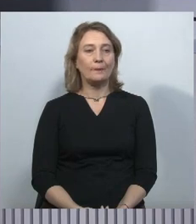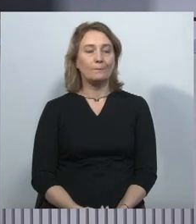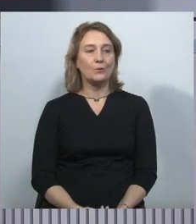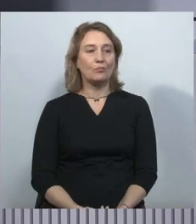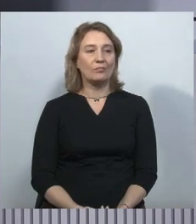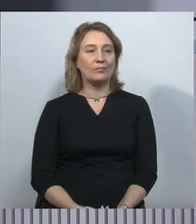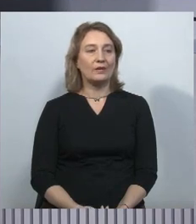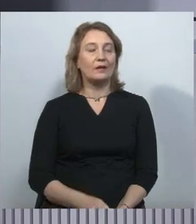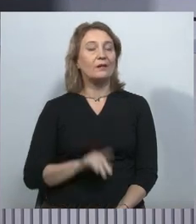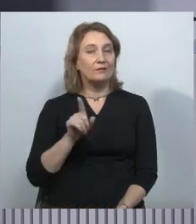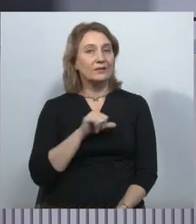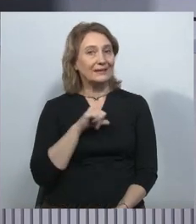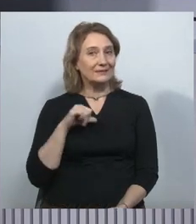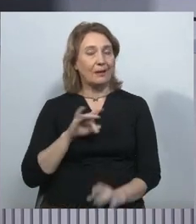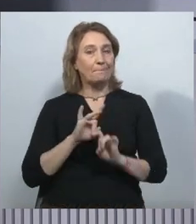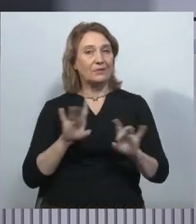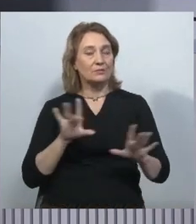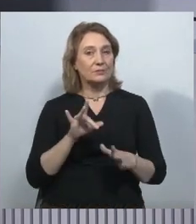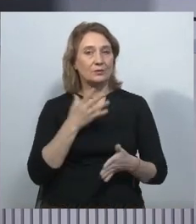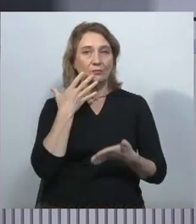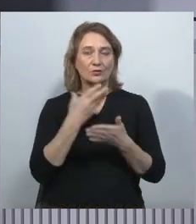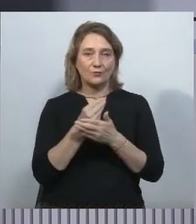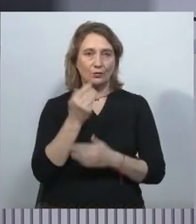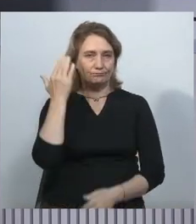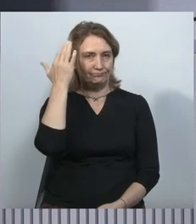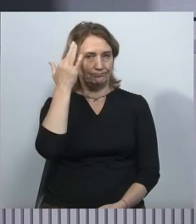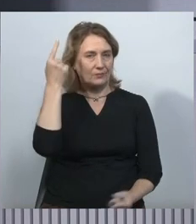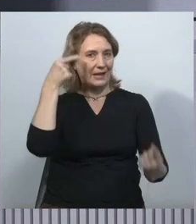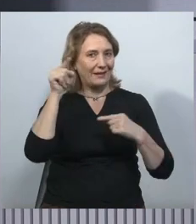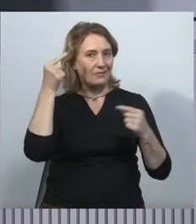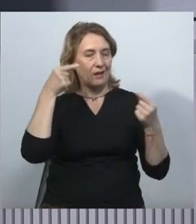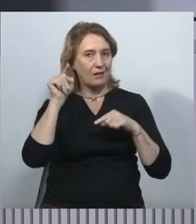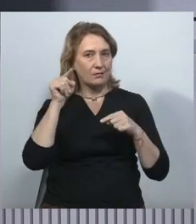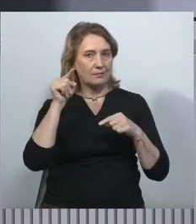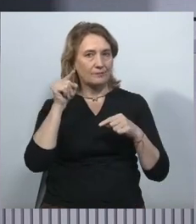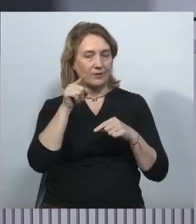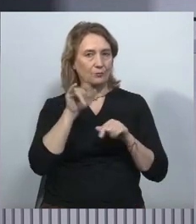I will not take floor of our speaker. He can speak about the idea